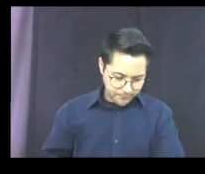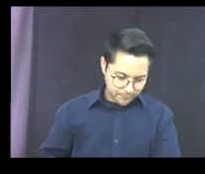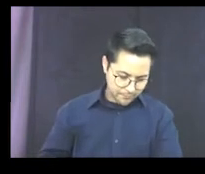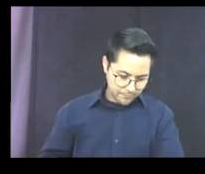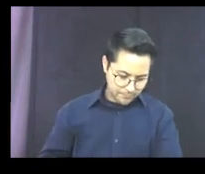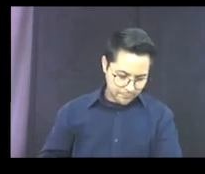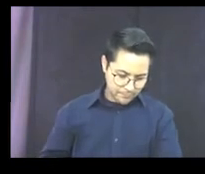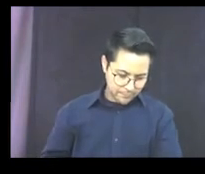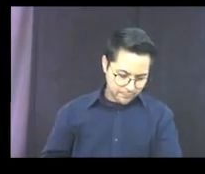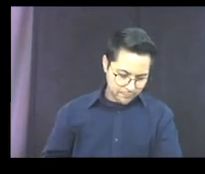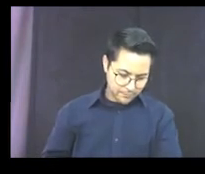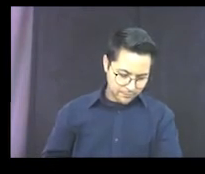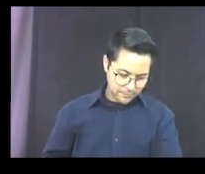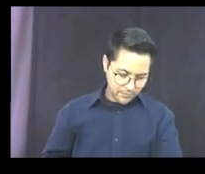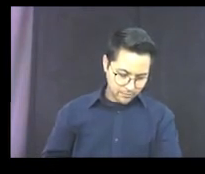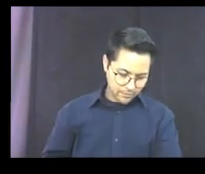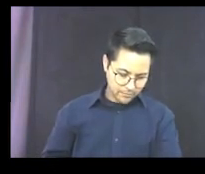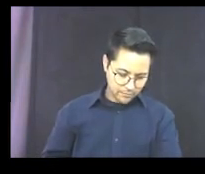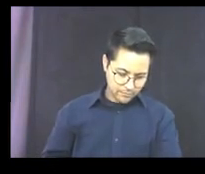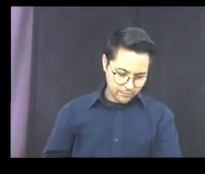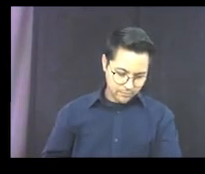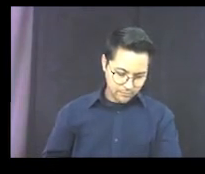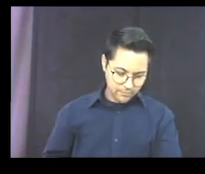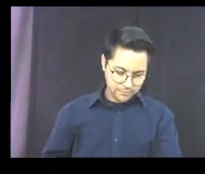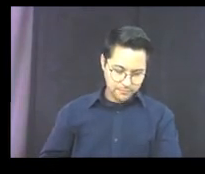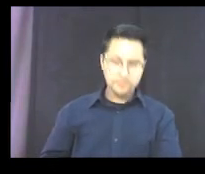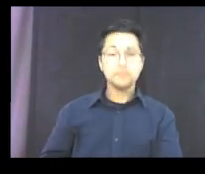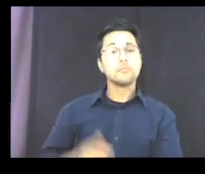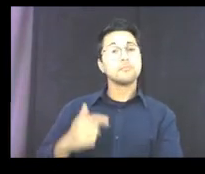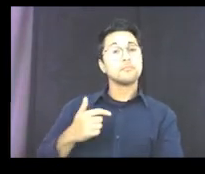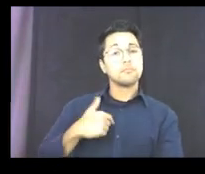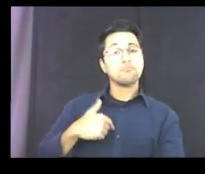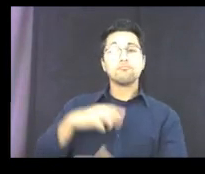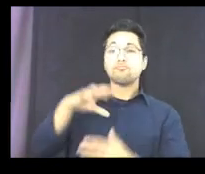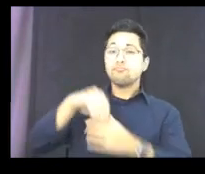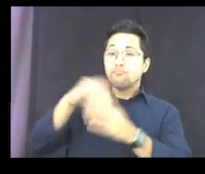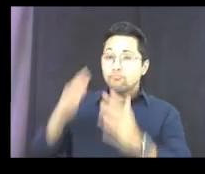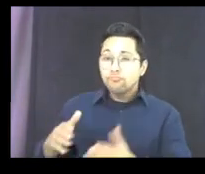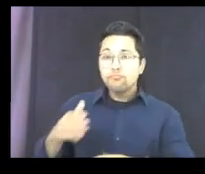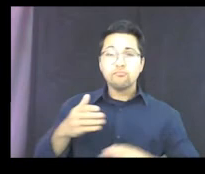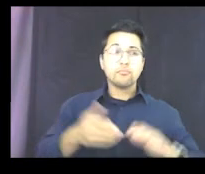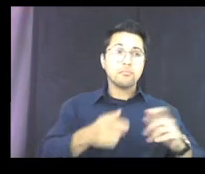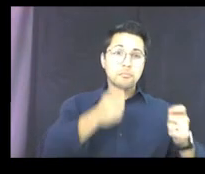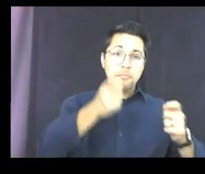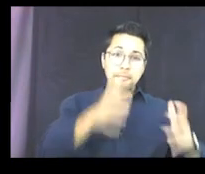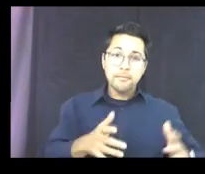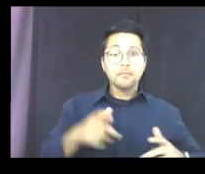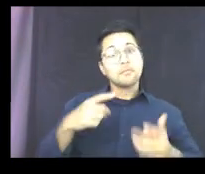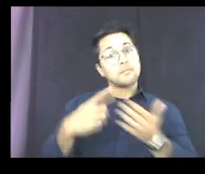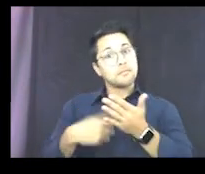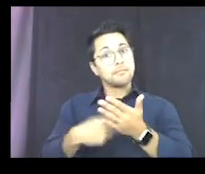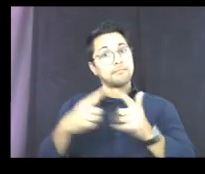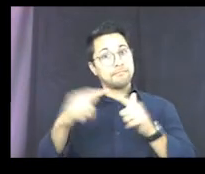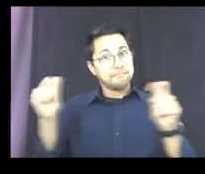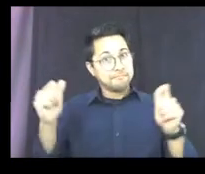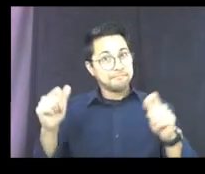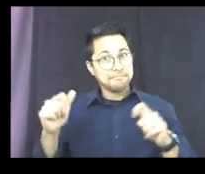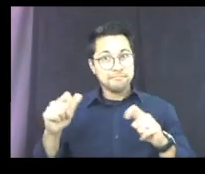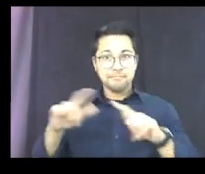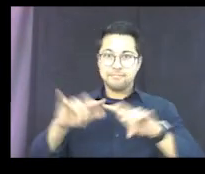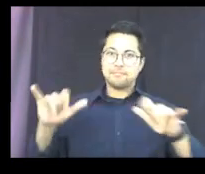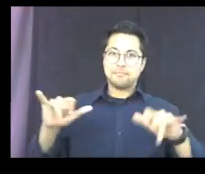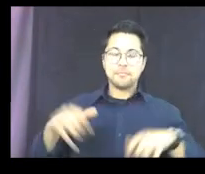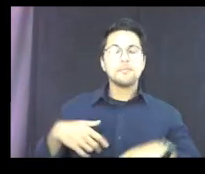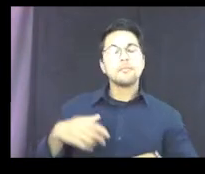And I can answer both of those because I've been a moderator and a participant, sometimes both at the same time. With